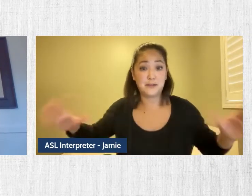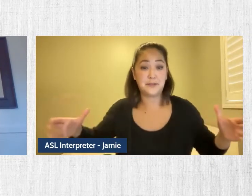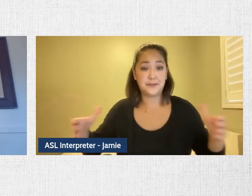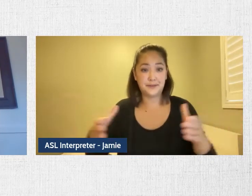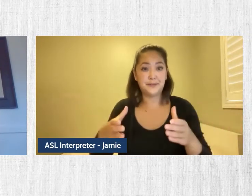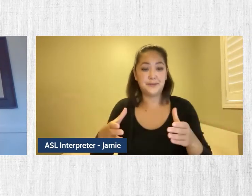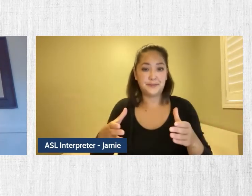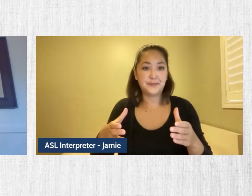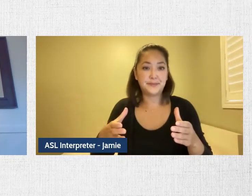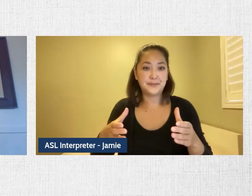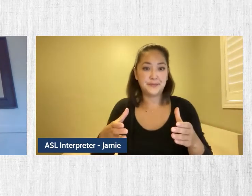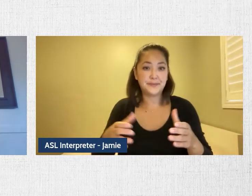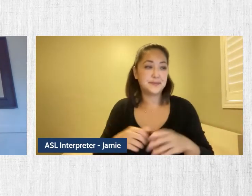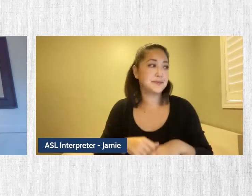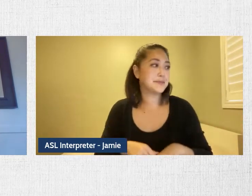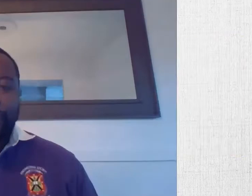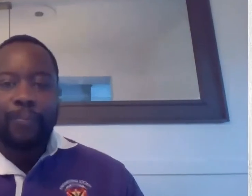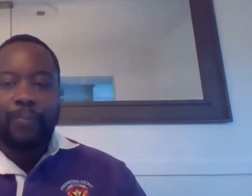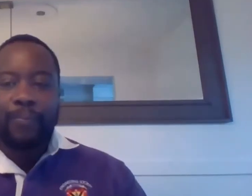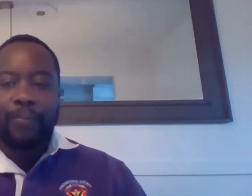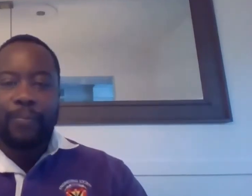Society.